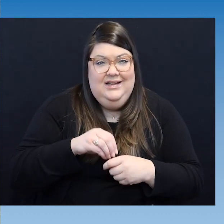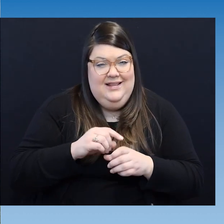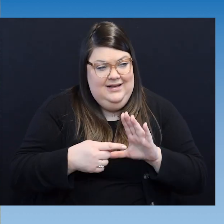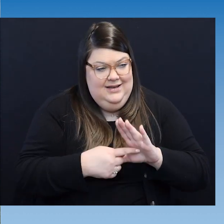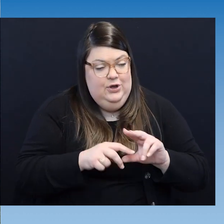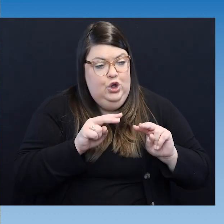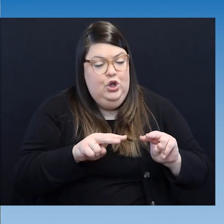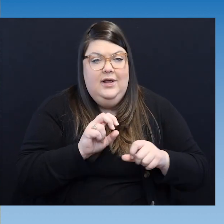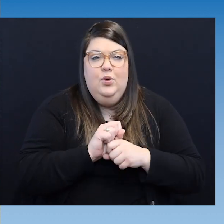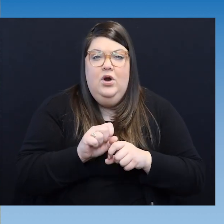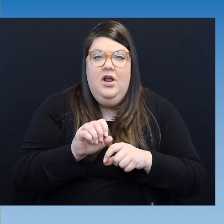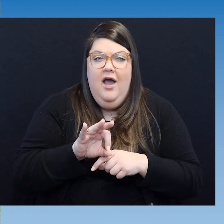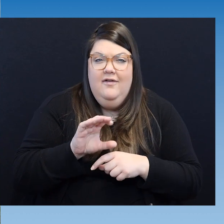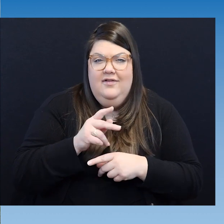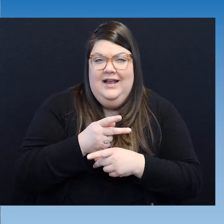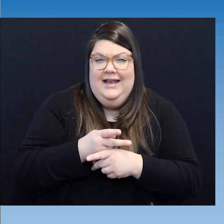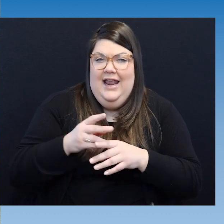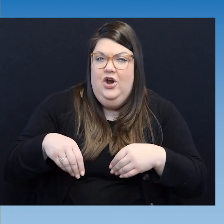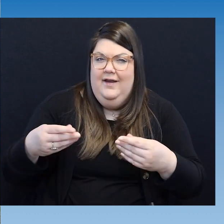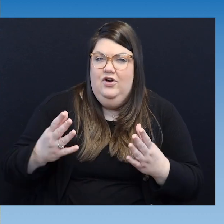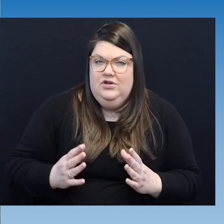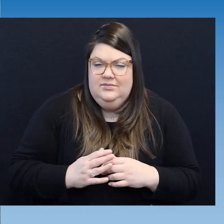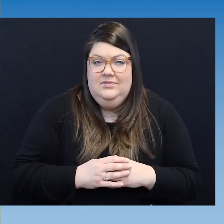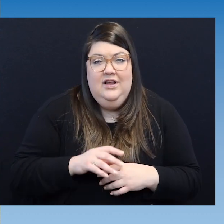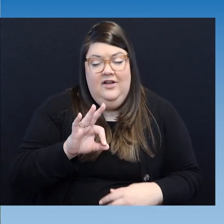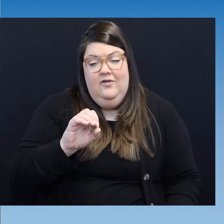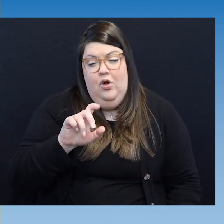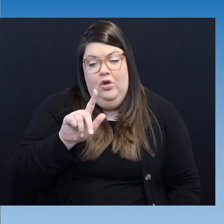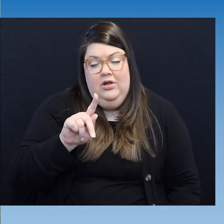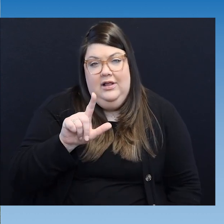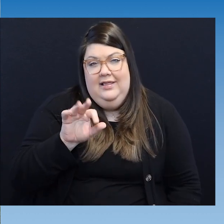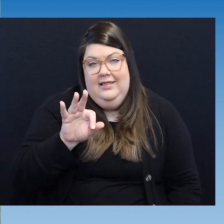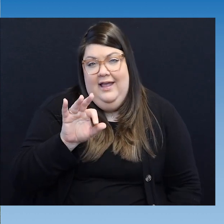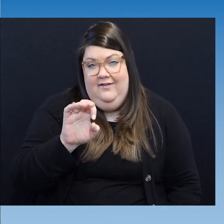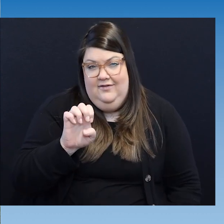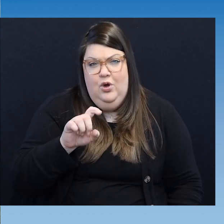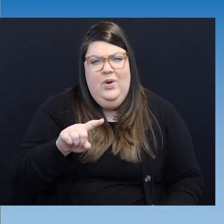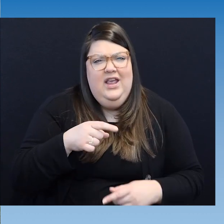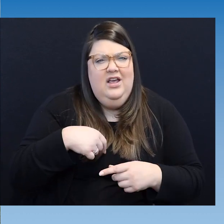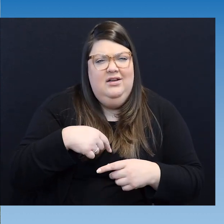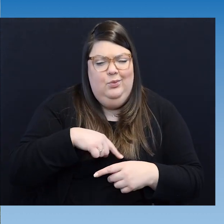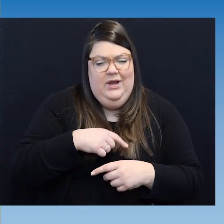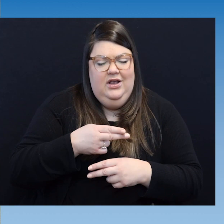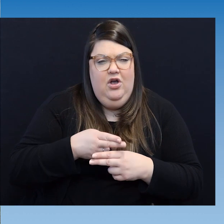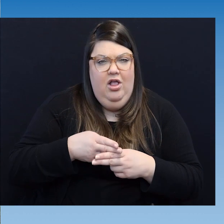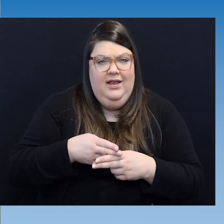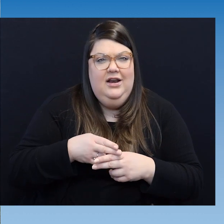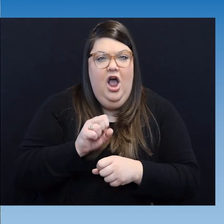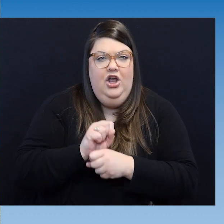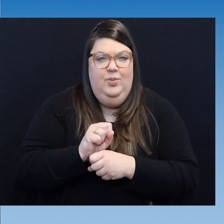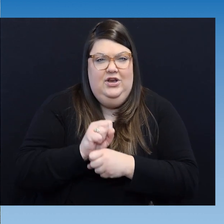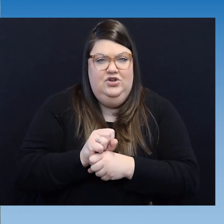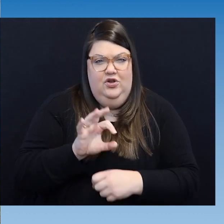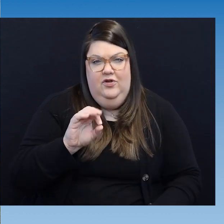of caregivers. And so in folklife, this is called occupational folklife. What does it mean to be in the culture of